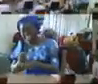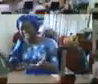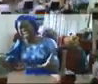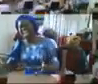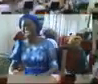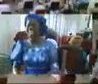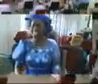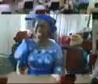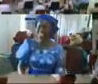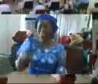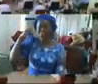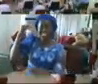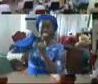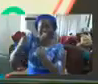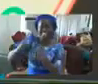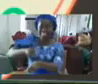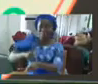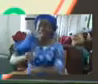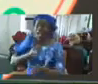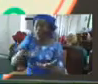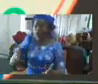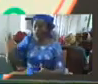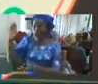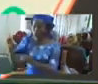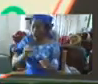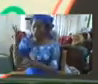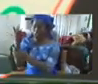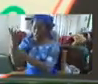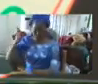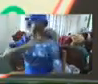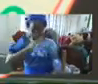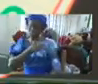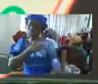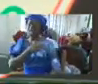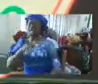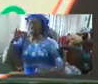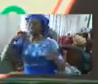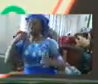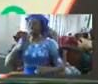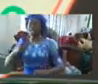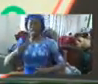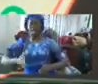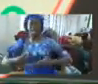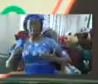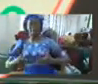And for the last time, I want you to lay your hand on your chest and say, I will not fear.